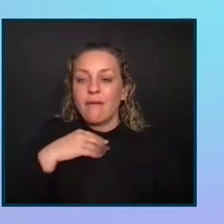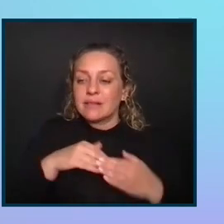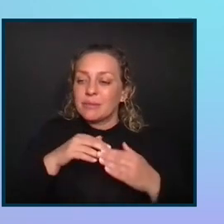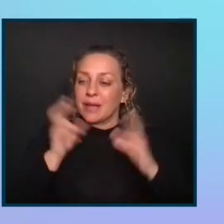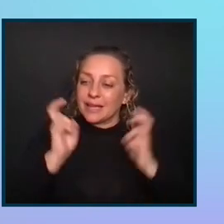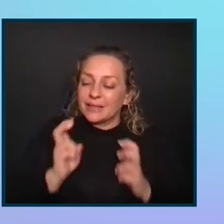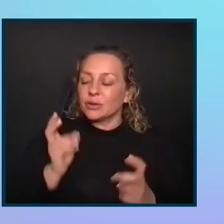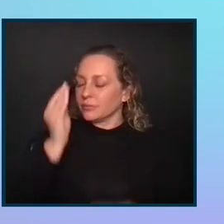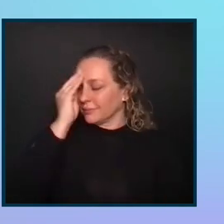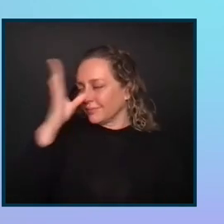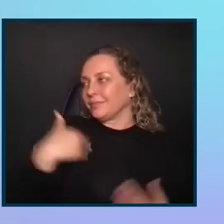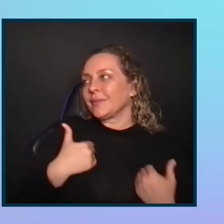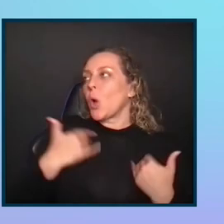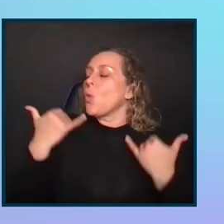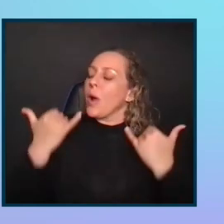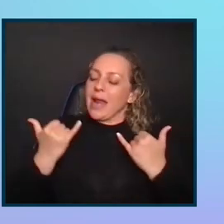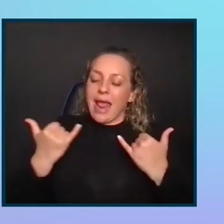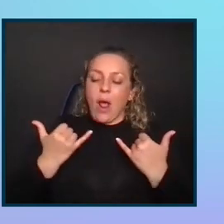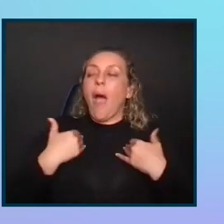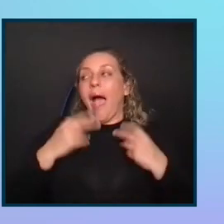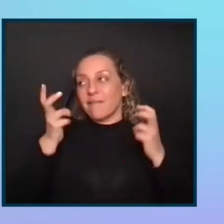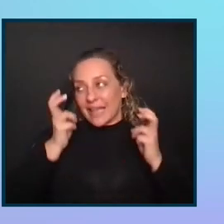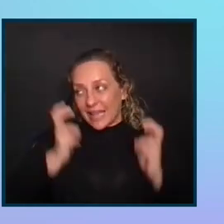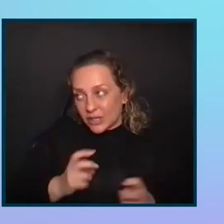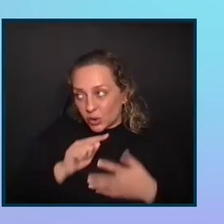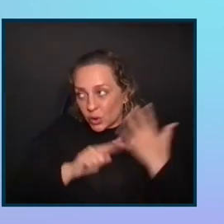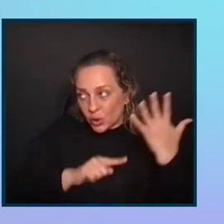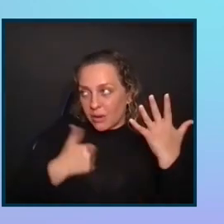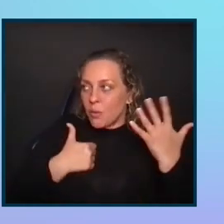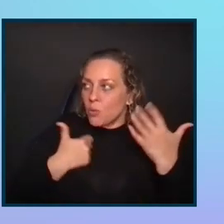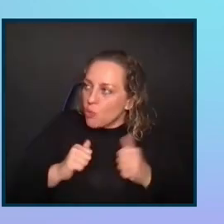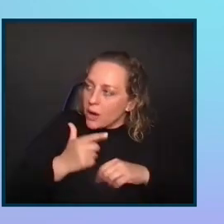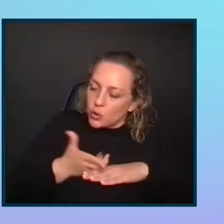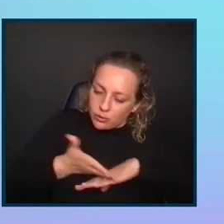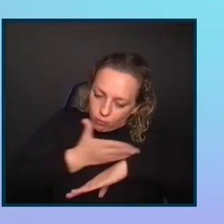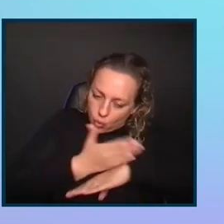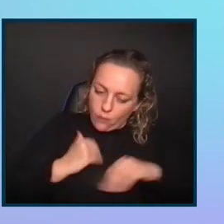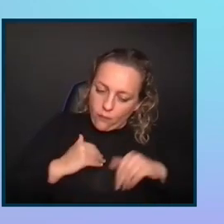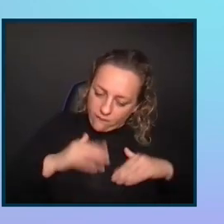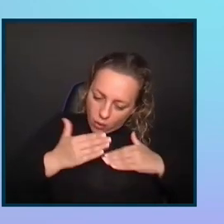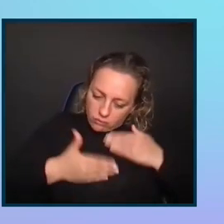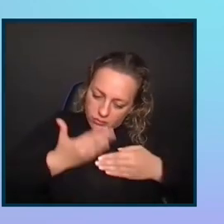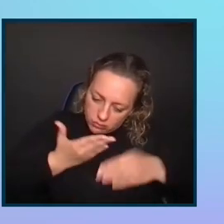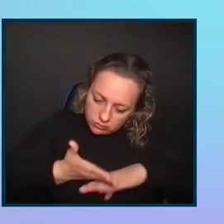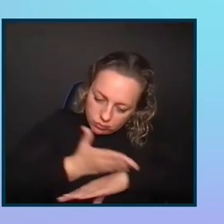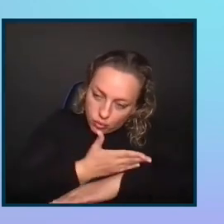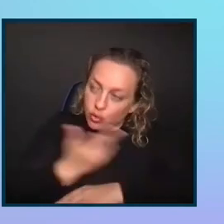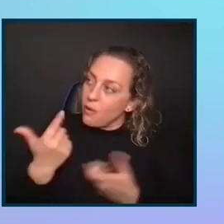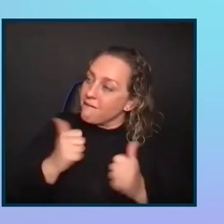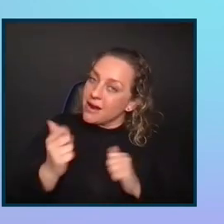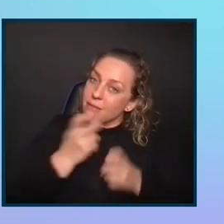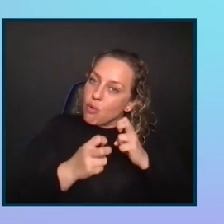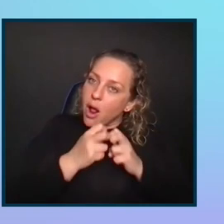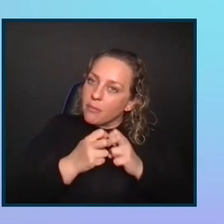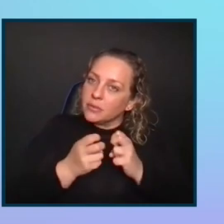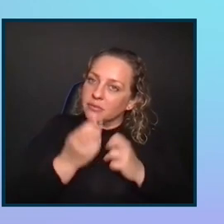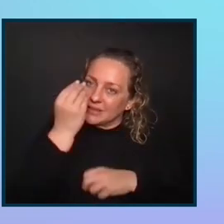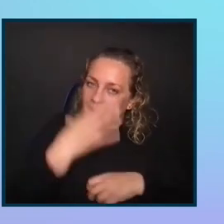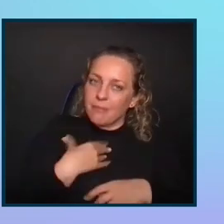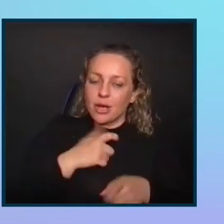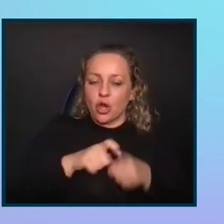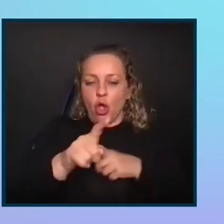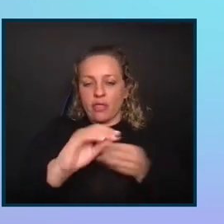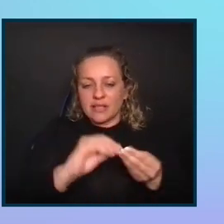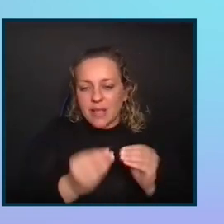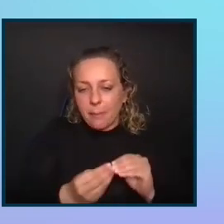hey, you know, we're in the process of making stuff better, we're working on it. If you have any problems, here's what you do. Call this